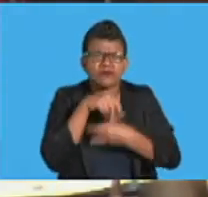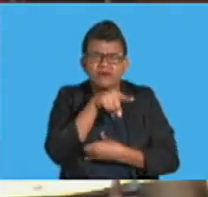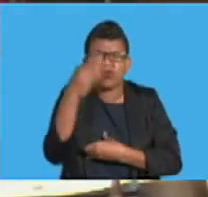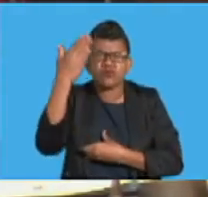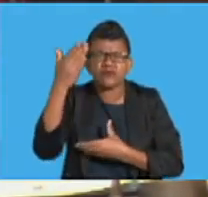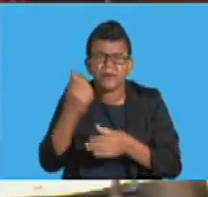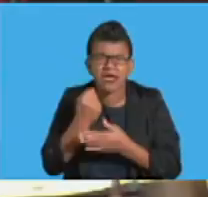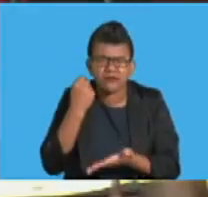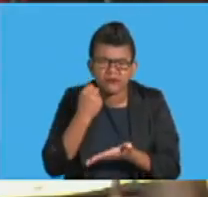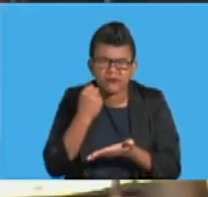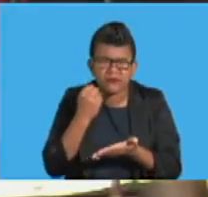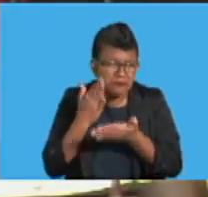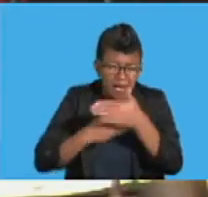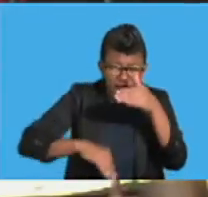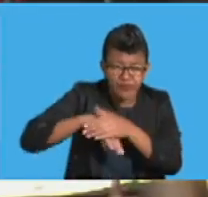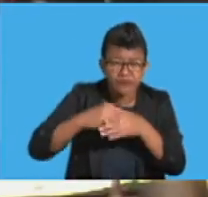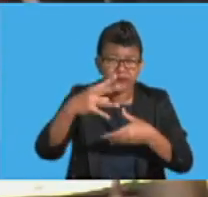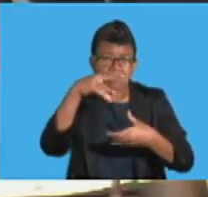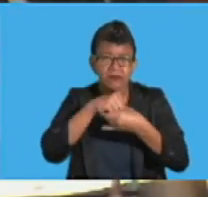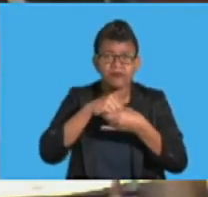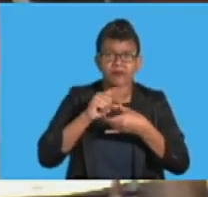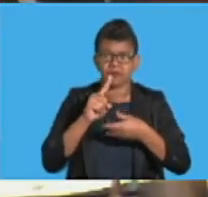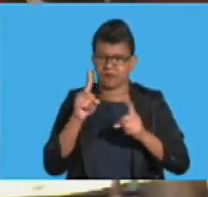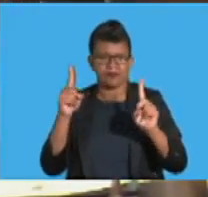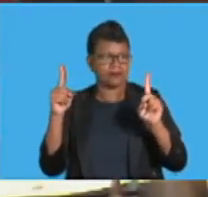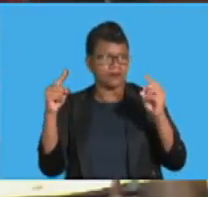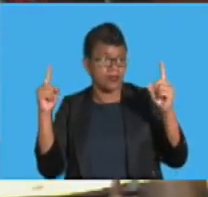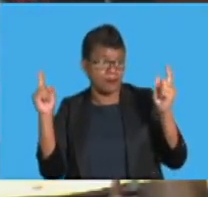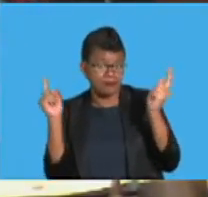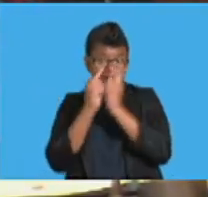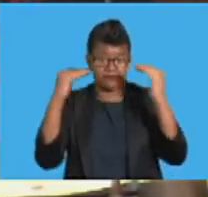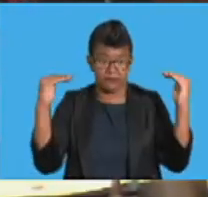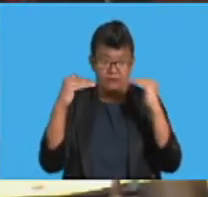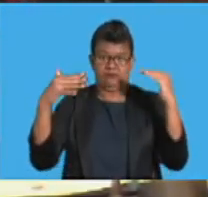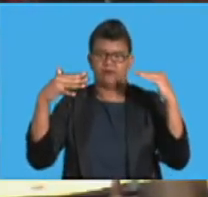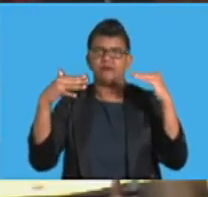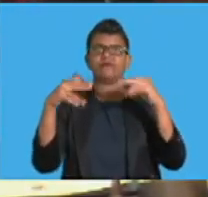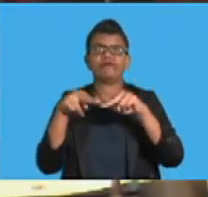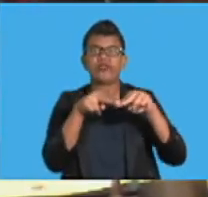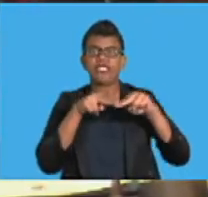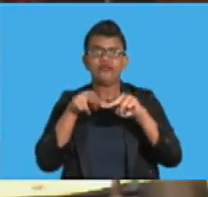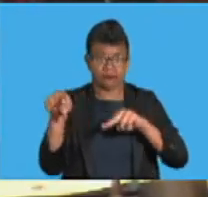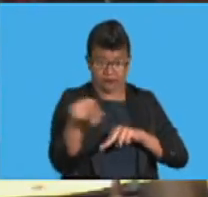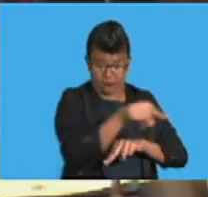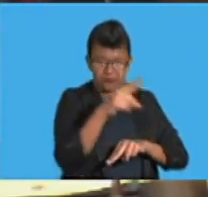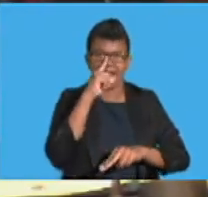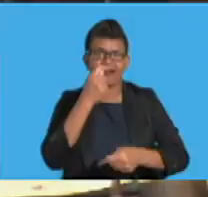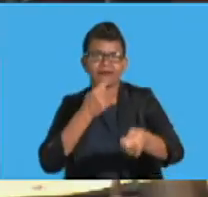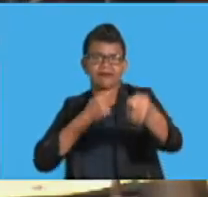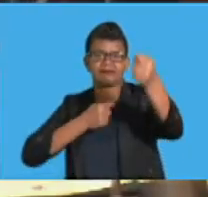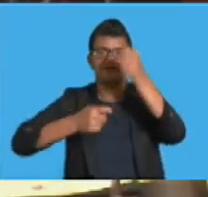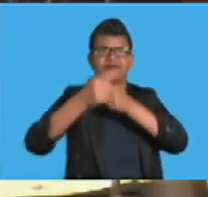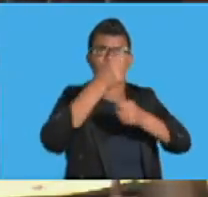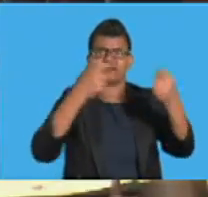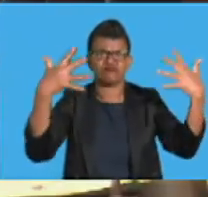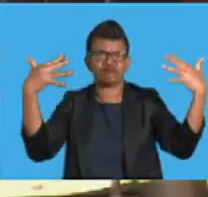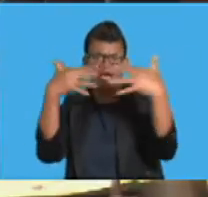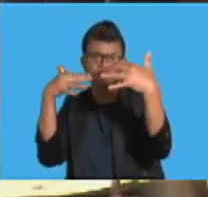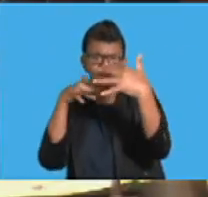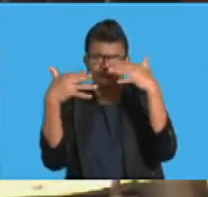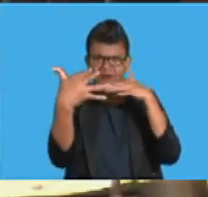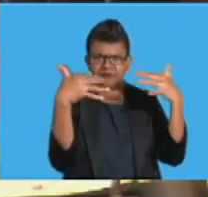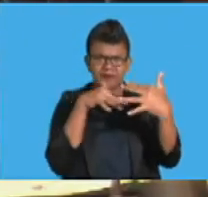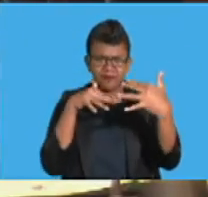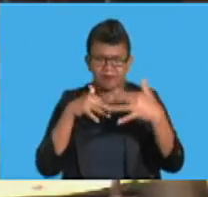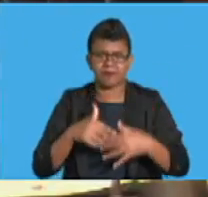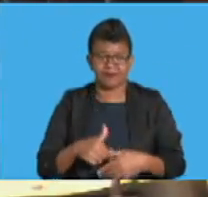needs of the fast developing Fiji and in line with the internationally accepted innovations and transformation, so as to produce young Fijians